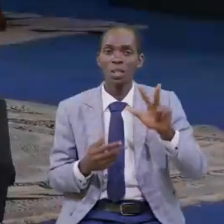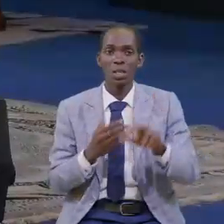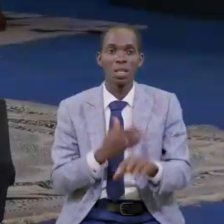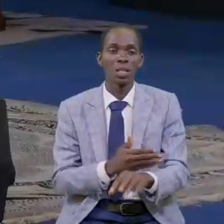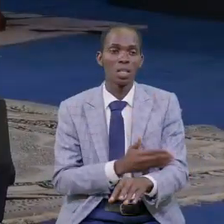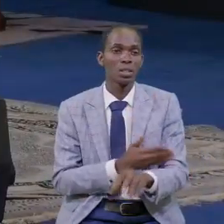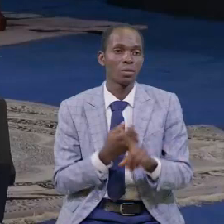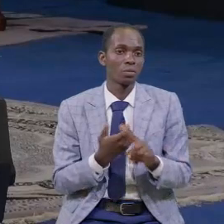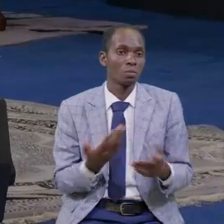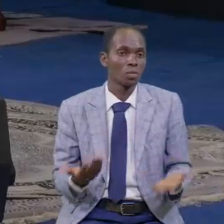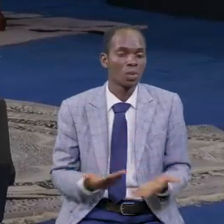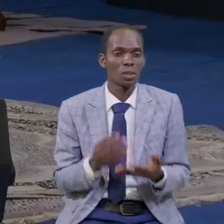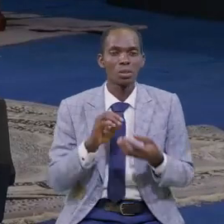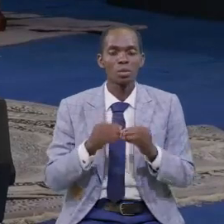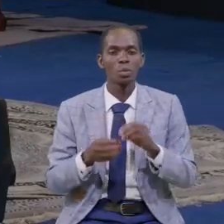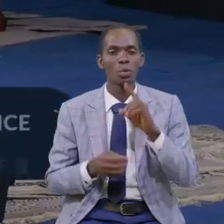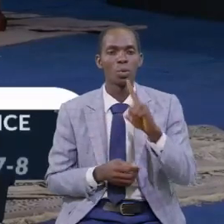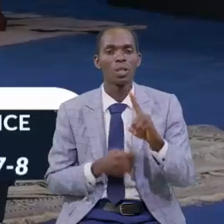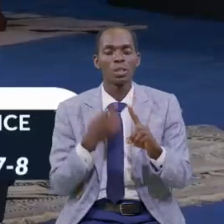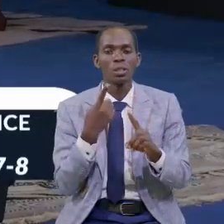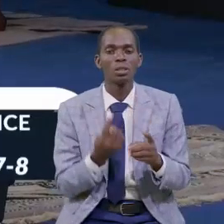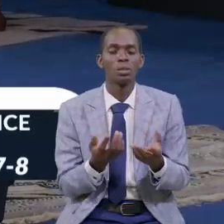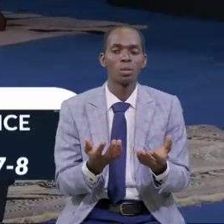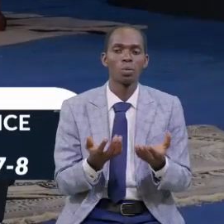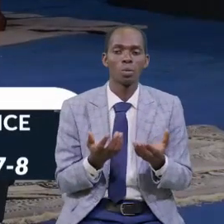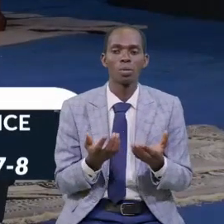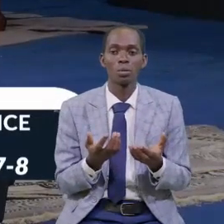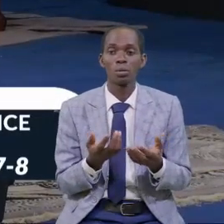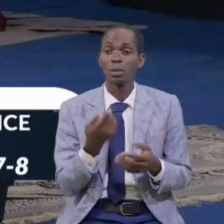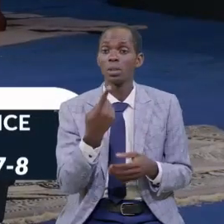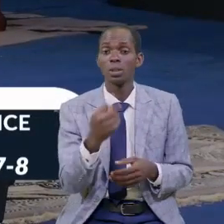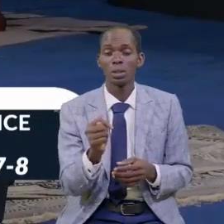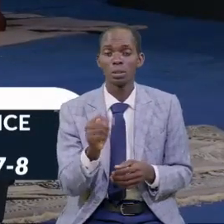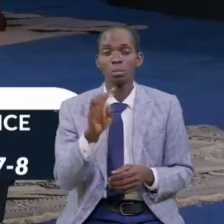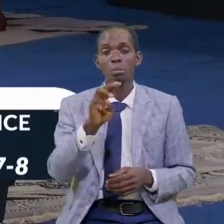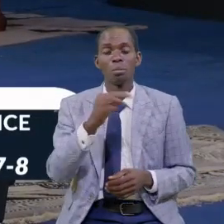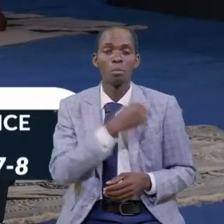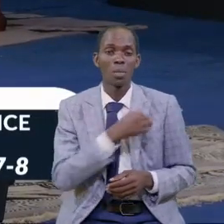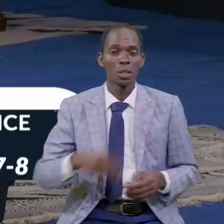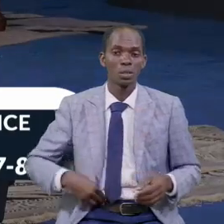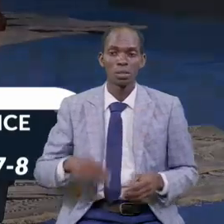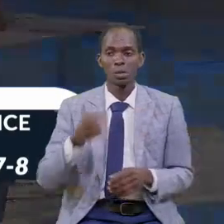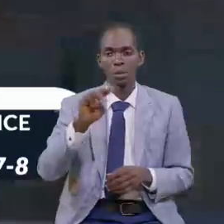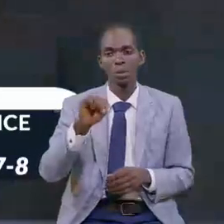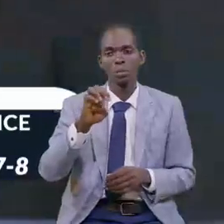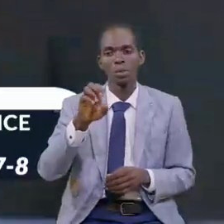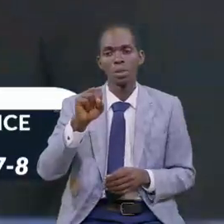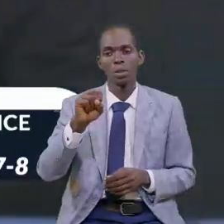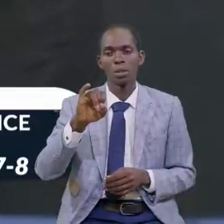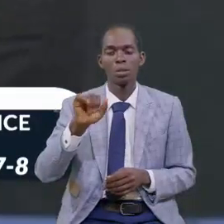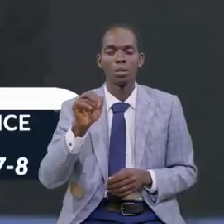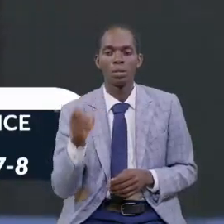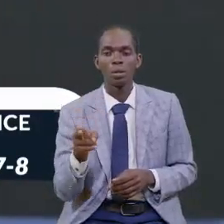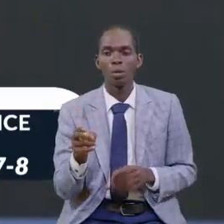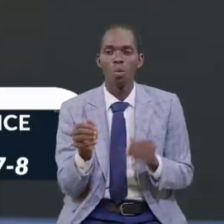one, the Messiah with satisfactory sacrifice for sin.